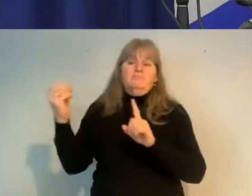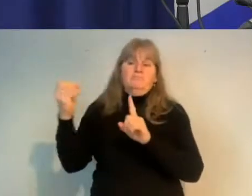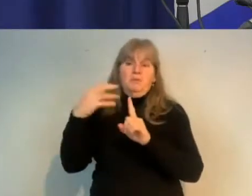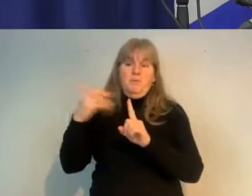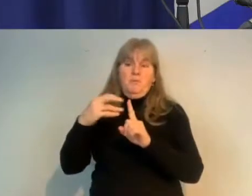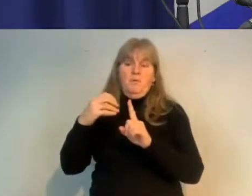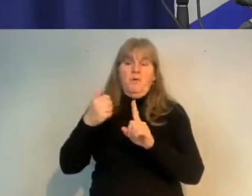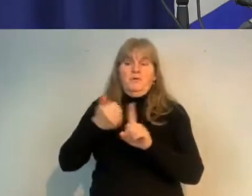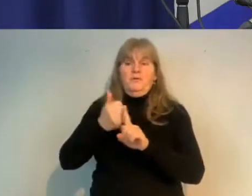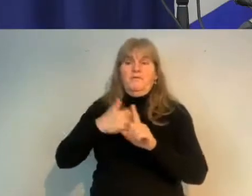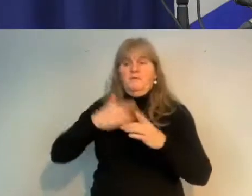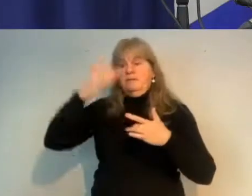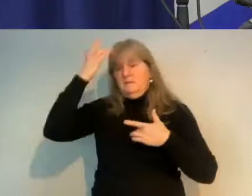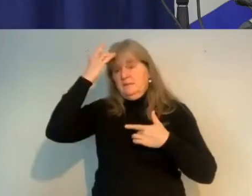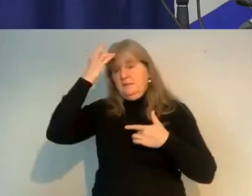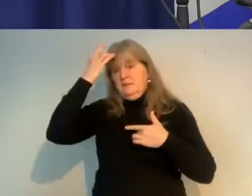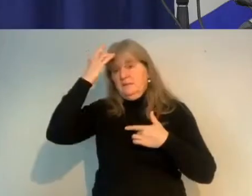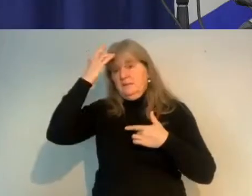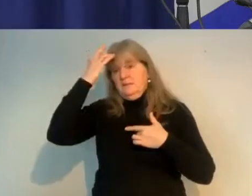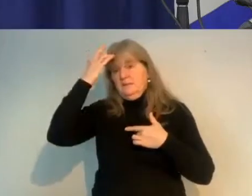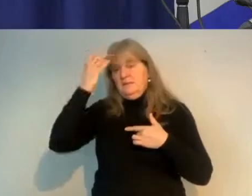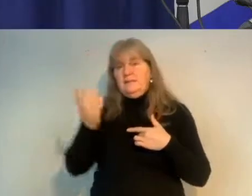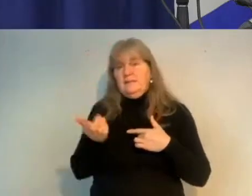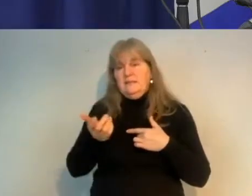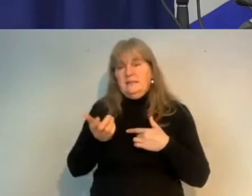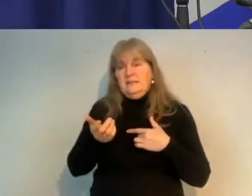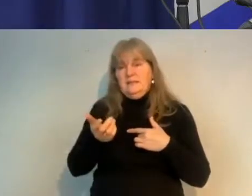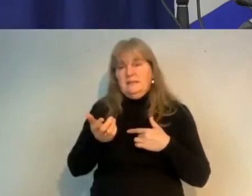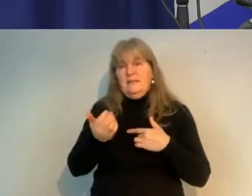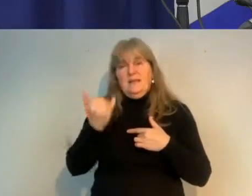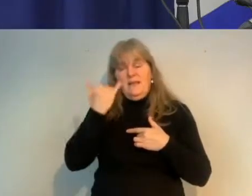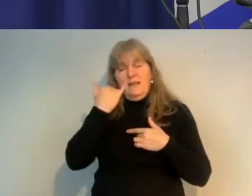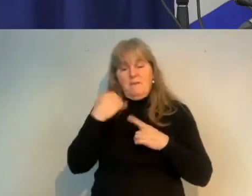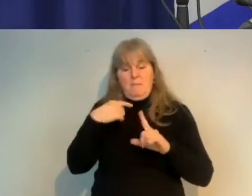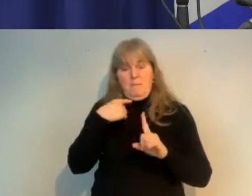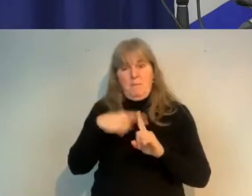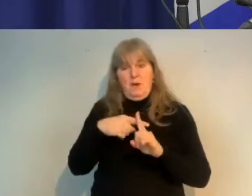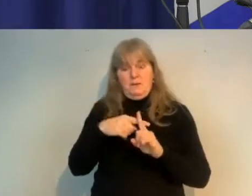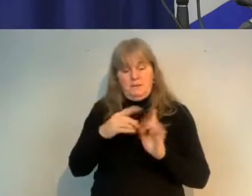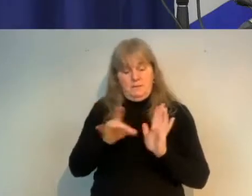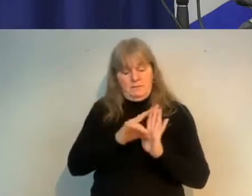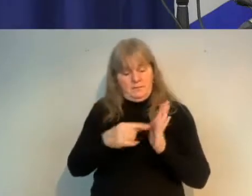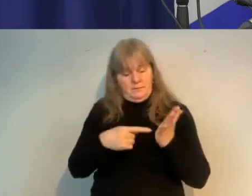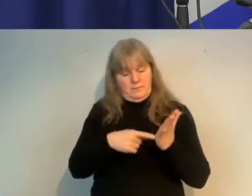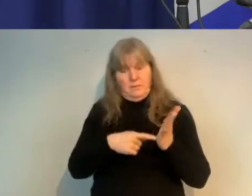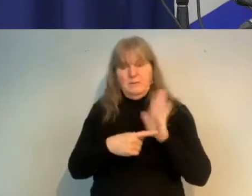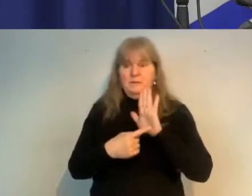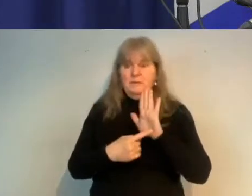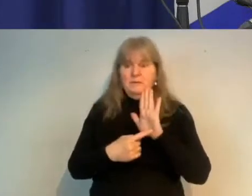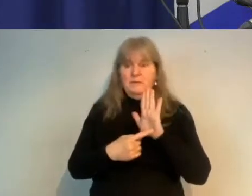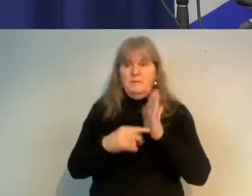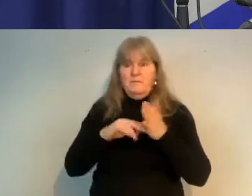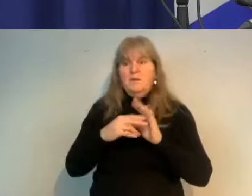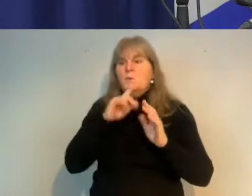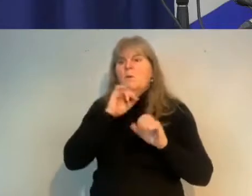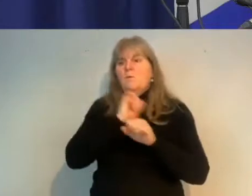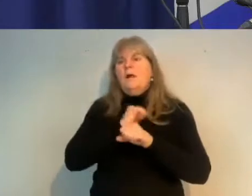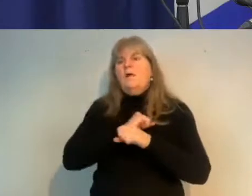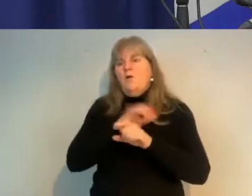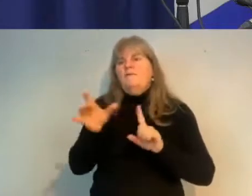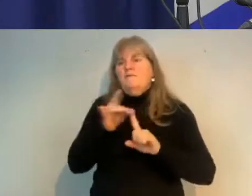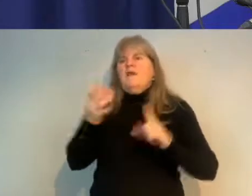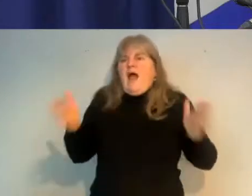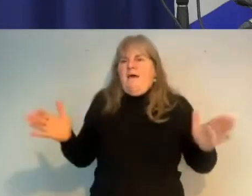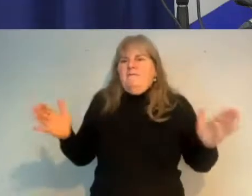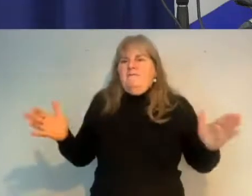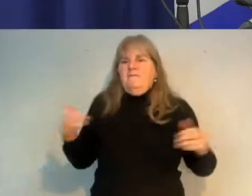want you to know this. If you get a positive test result, it means you have COVID. If you